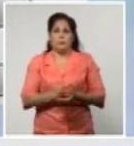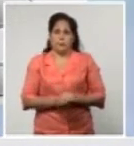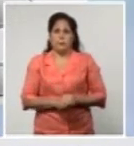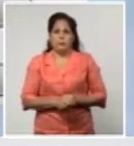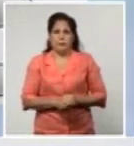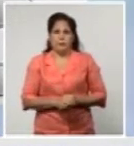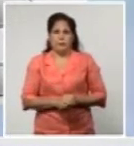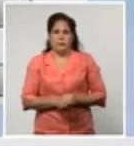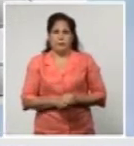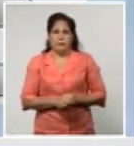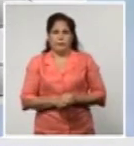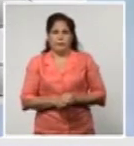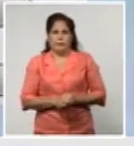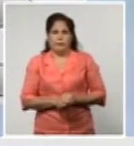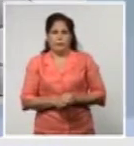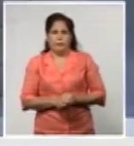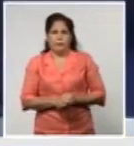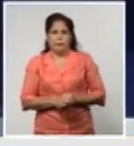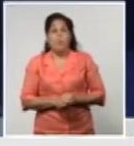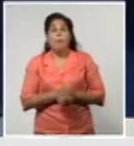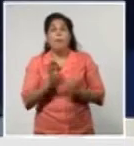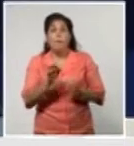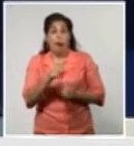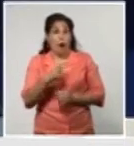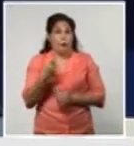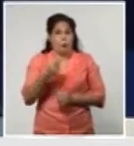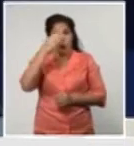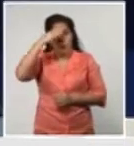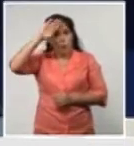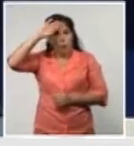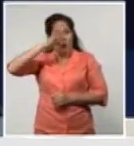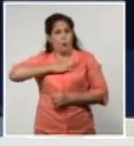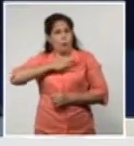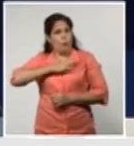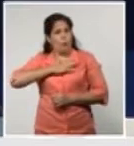0.39% of all processed samples.